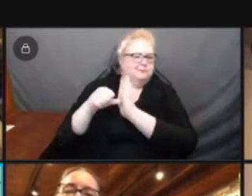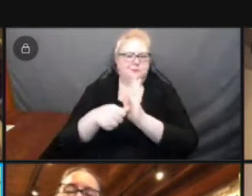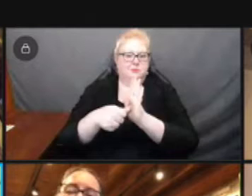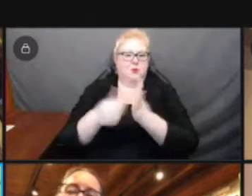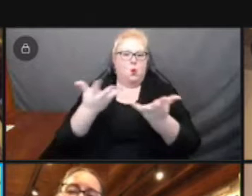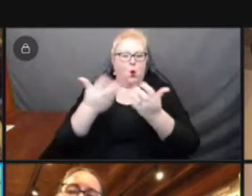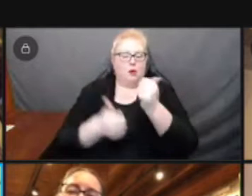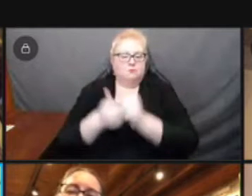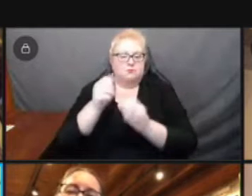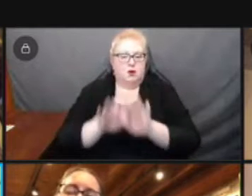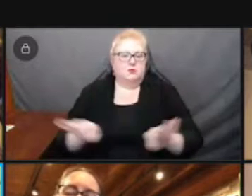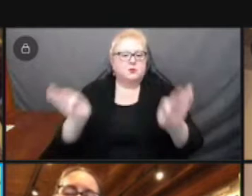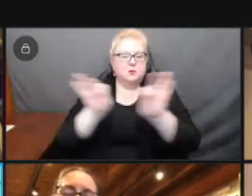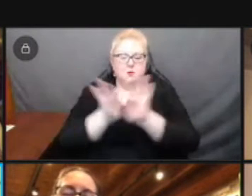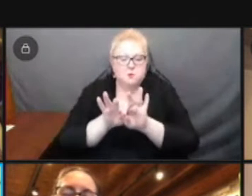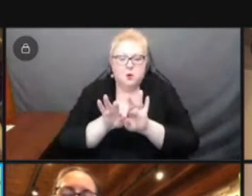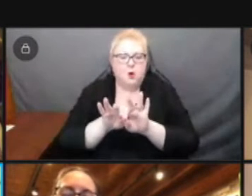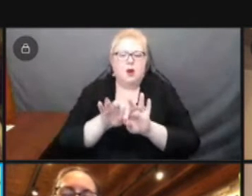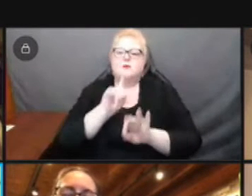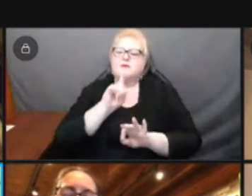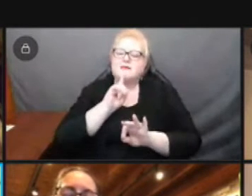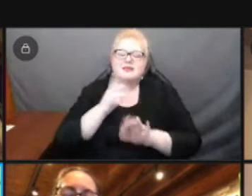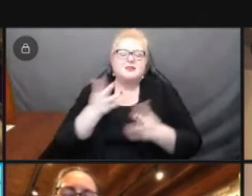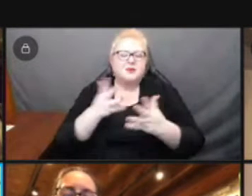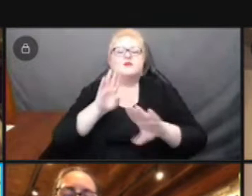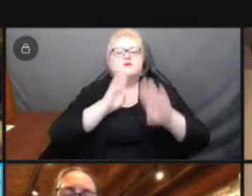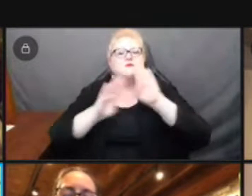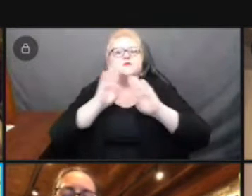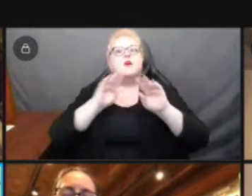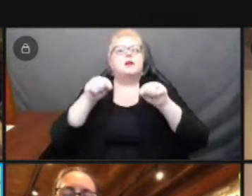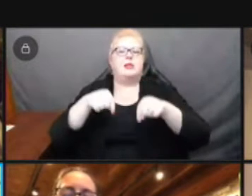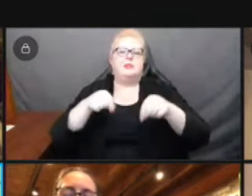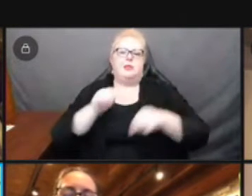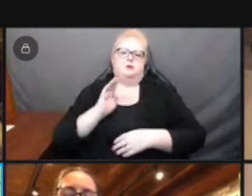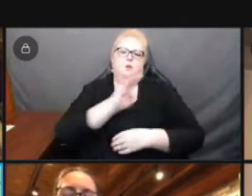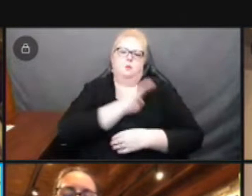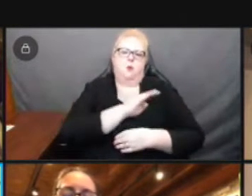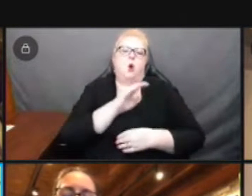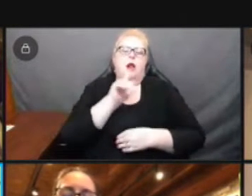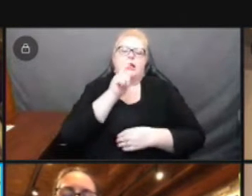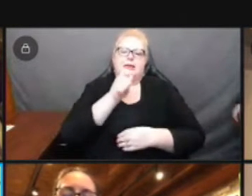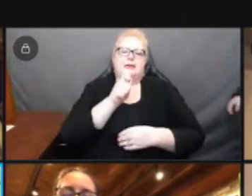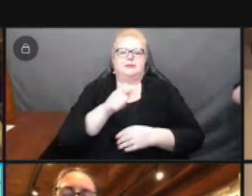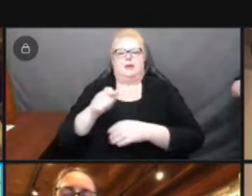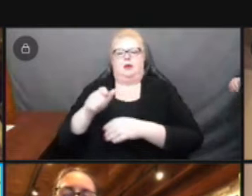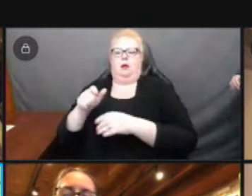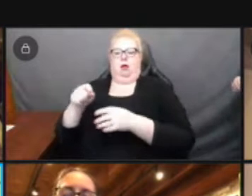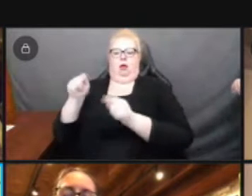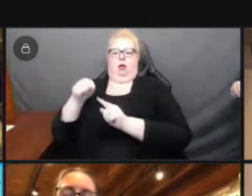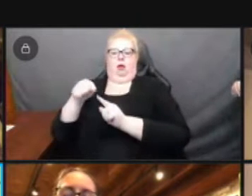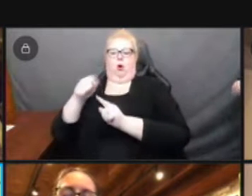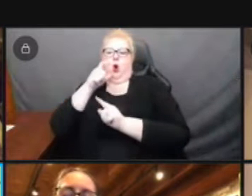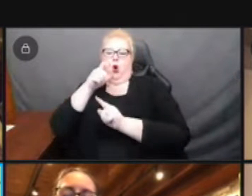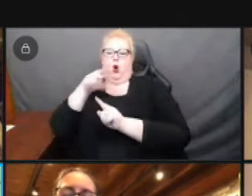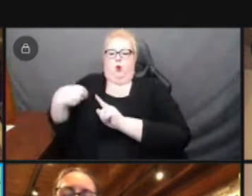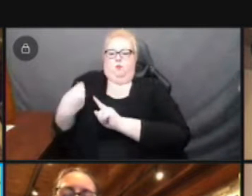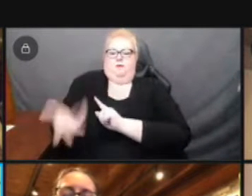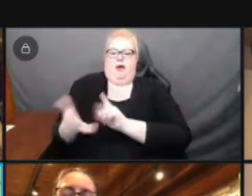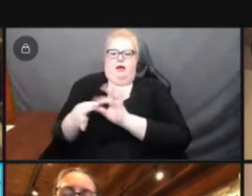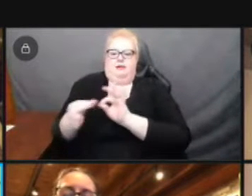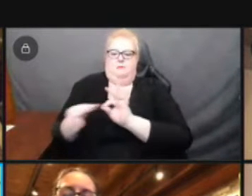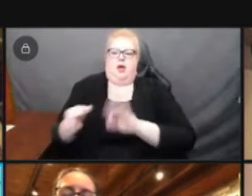been a part of the most frustrating thing about being on this board, is the messenger rather than the message that carries the